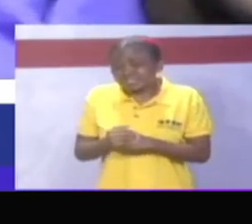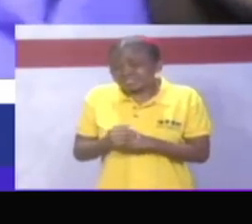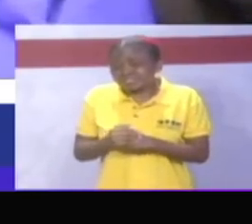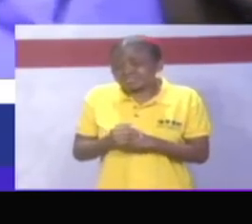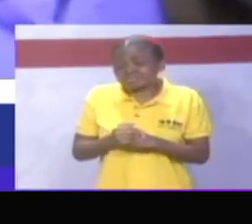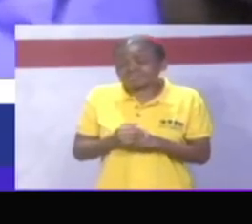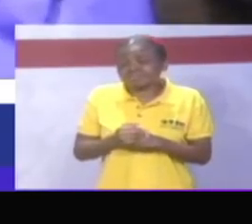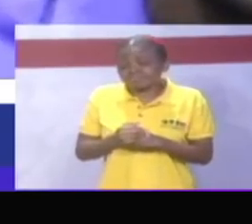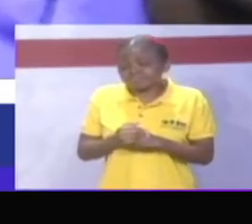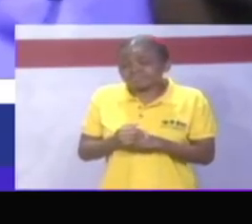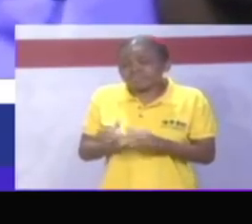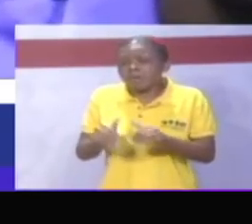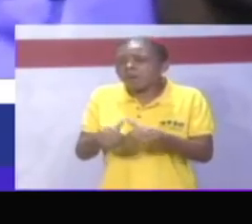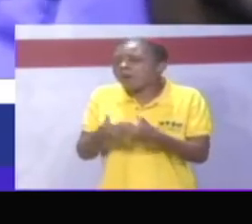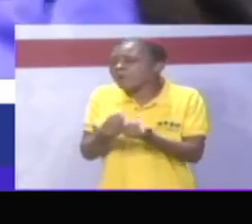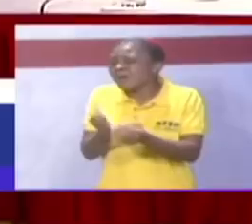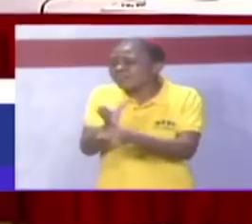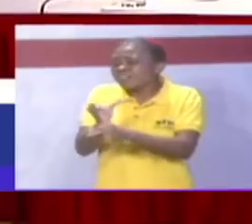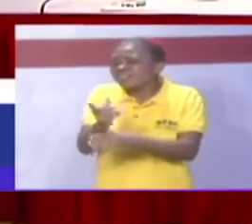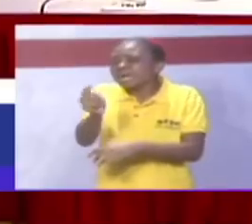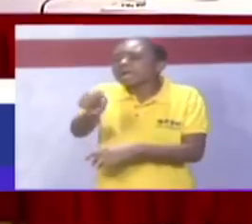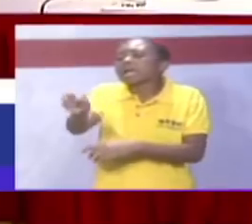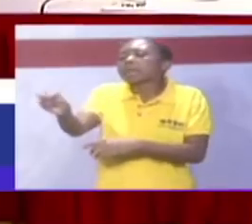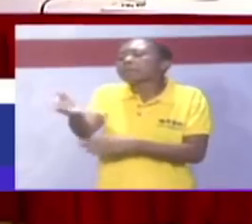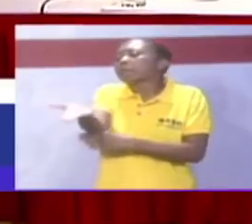an ongoing basis? Thank you.